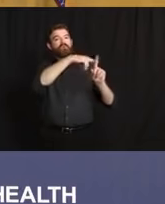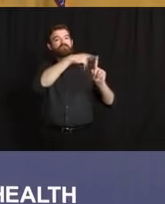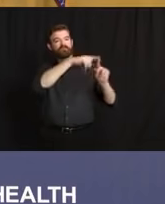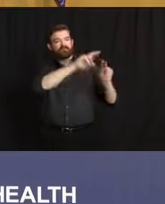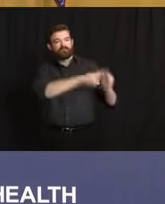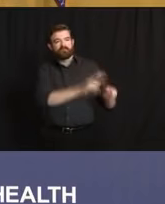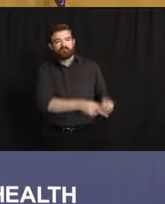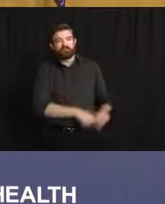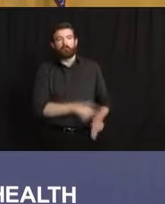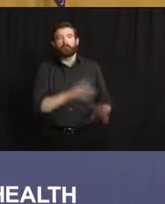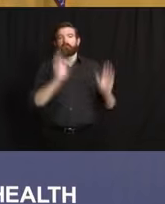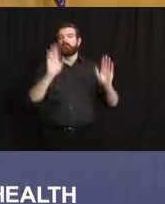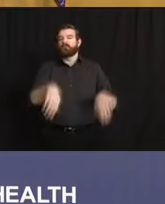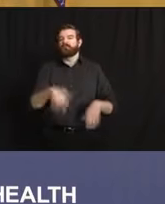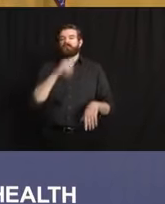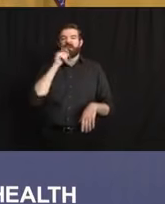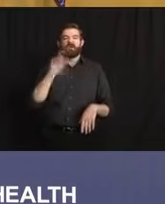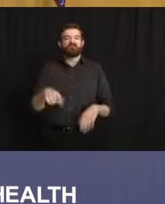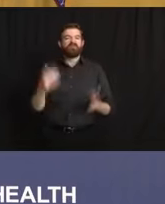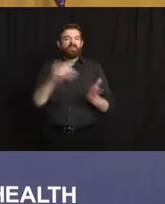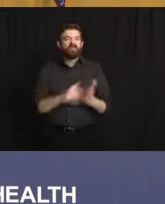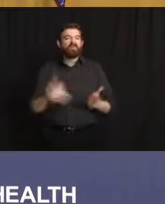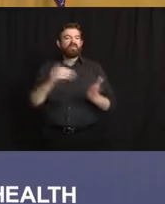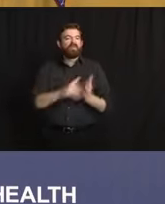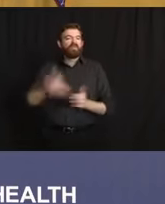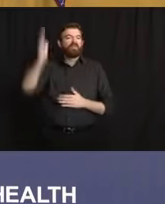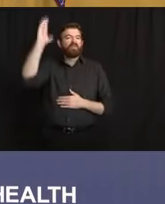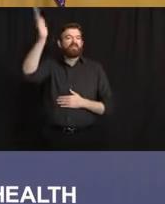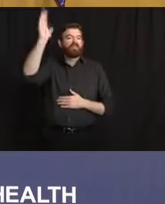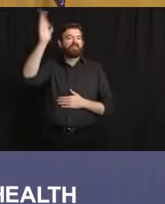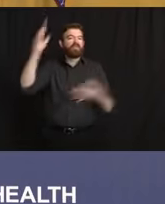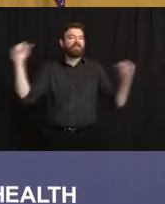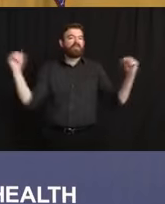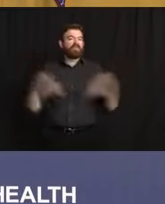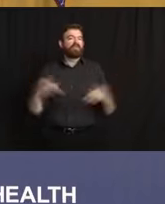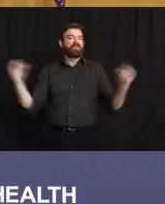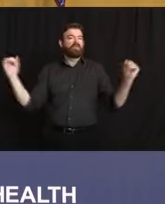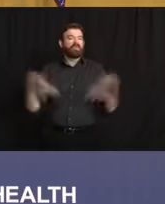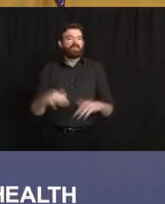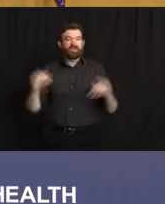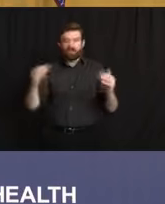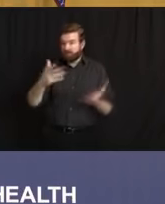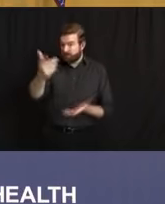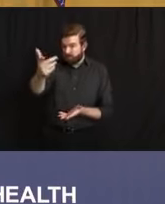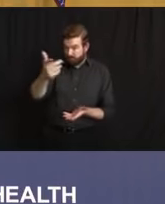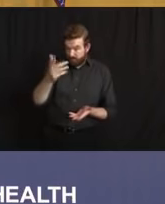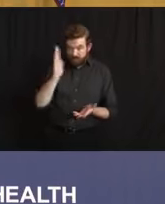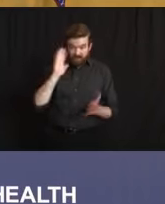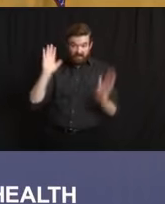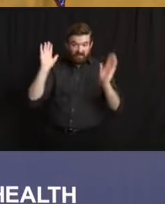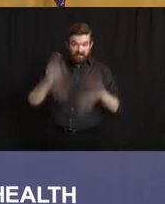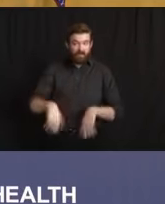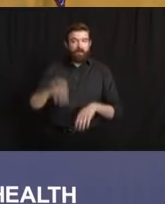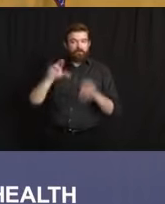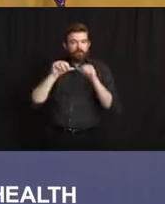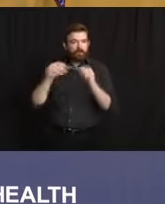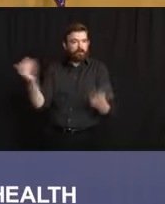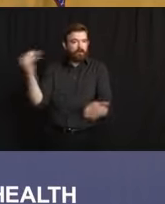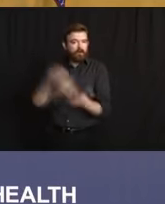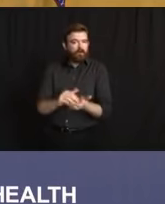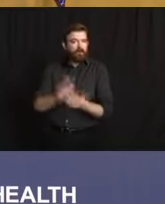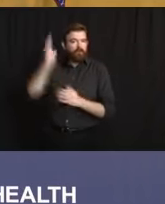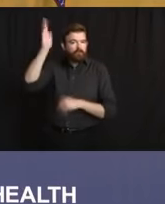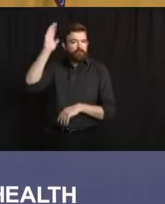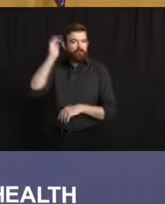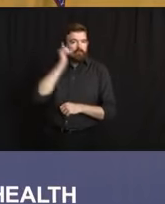same comfort level and only give briefings as needed? Is that it? Yes, we're going to review this every 5 years, and we'll